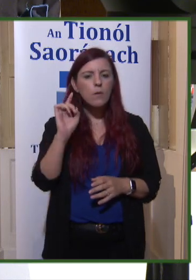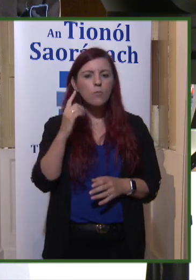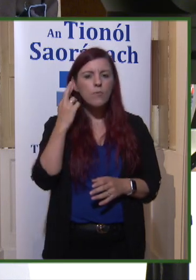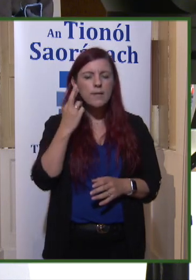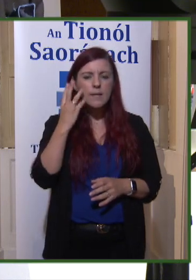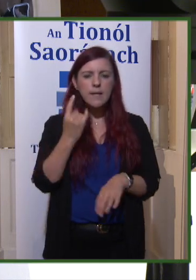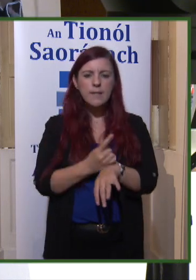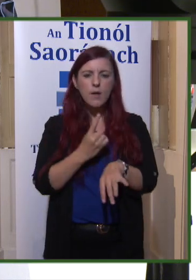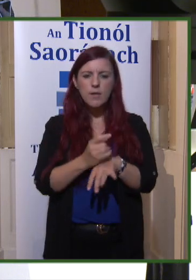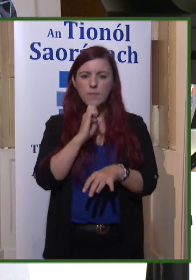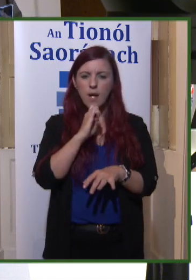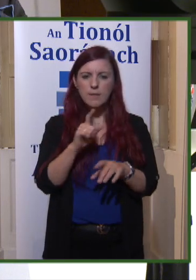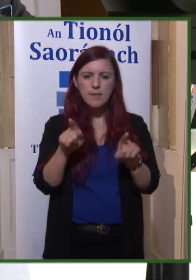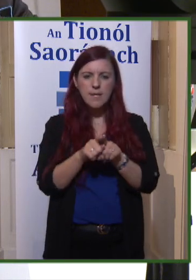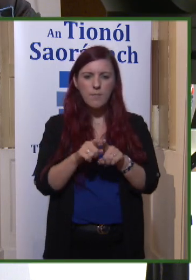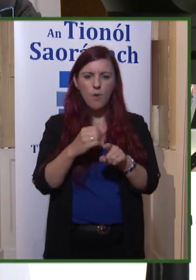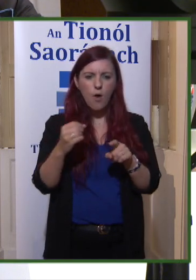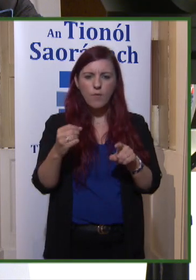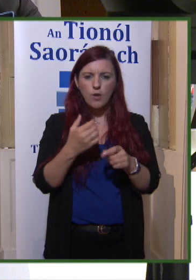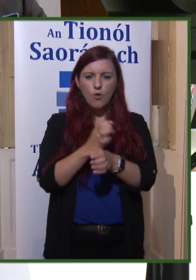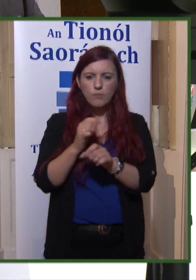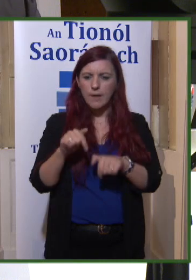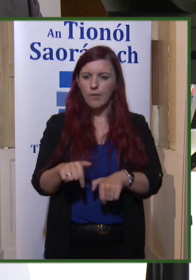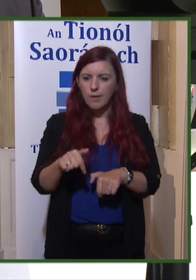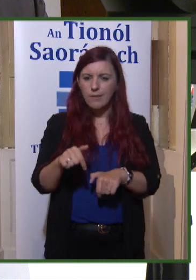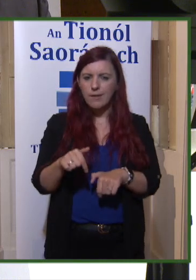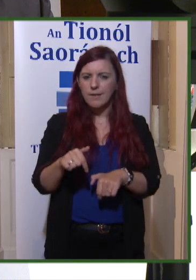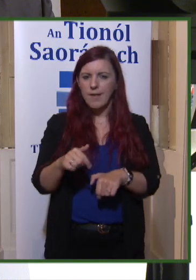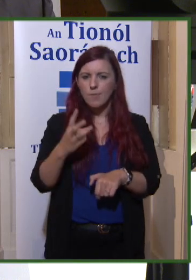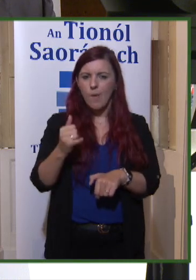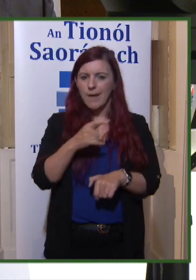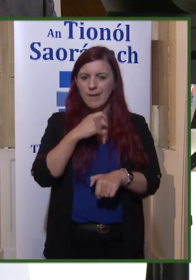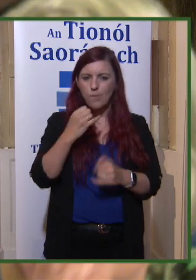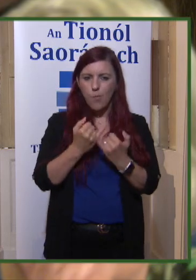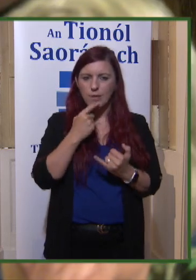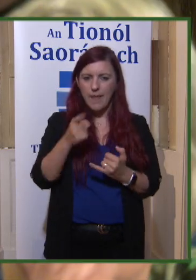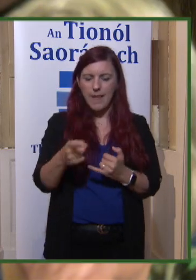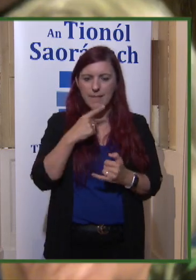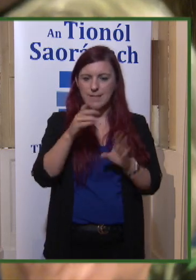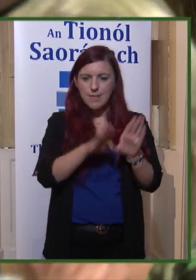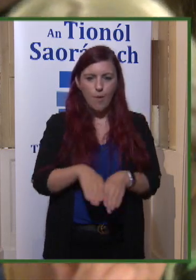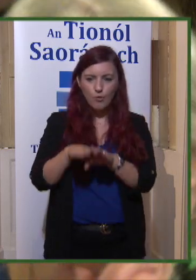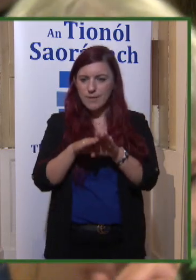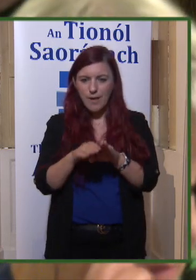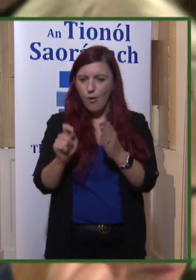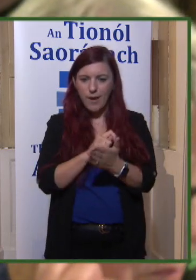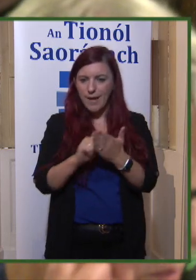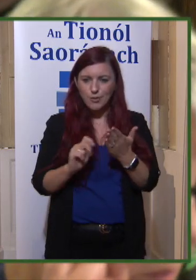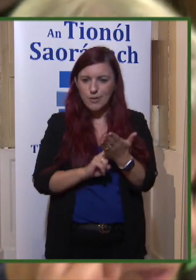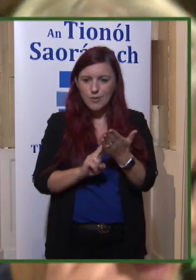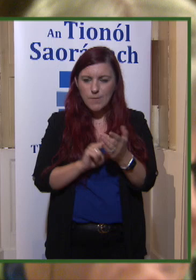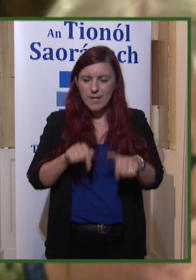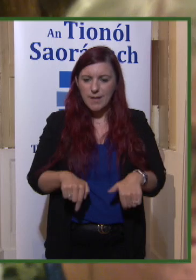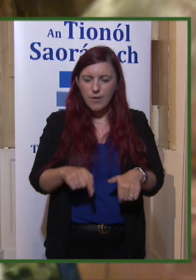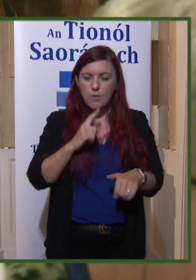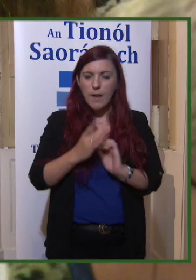in every single election that we have in this country. You know, so, and I think that is democracy. If it is the wish of